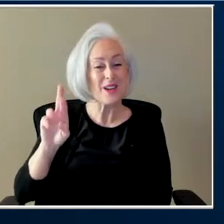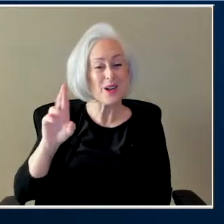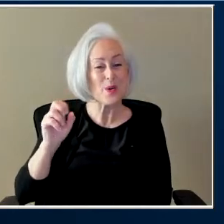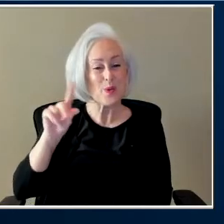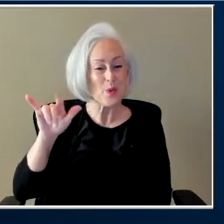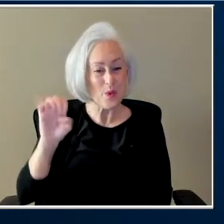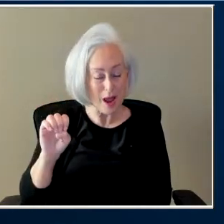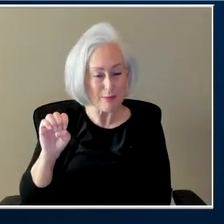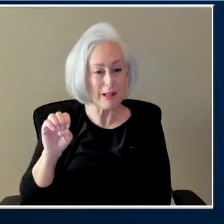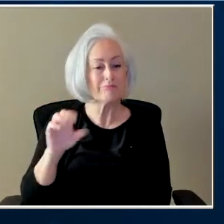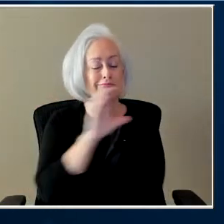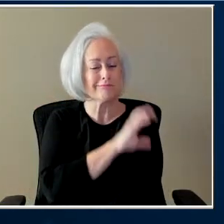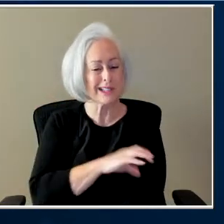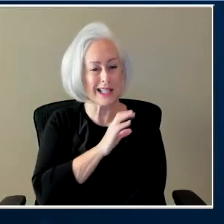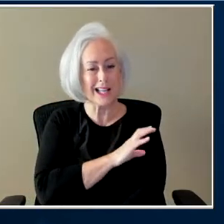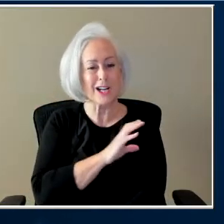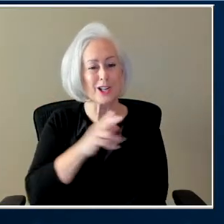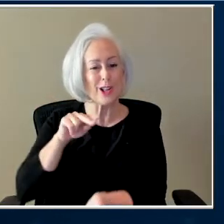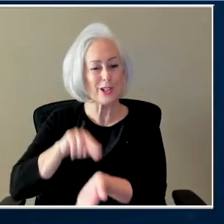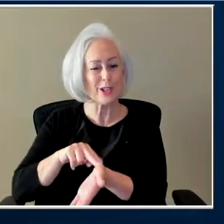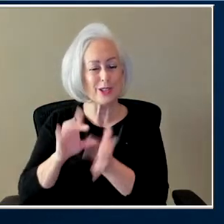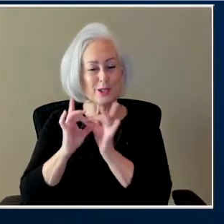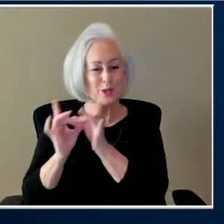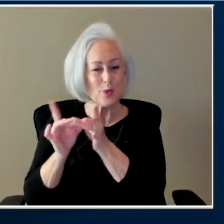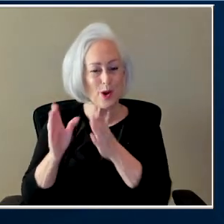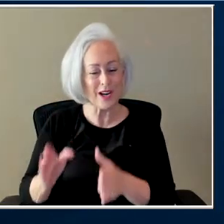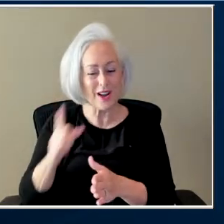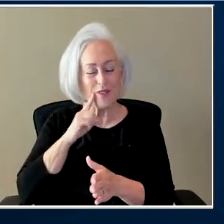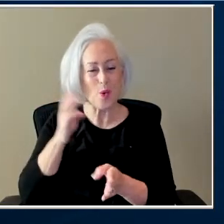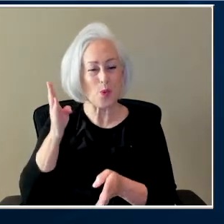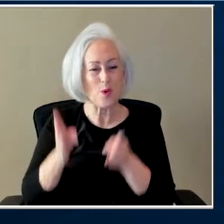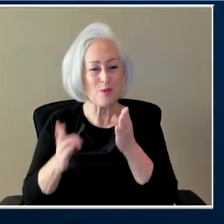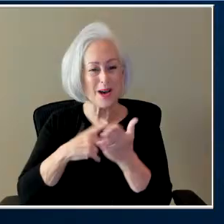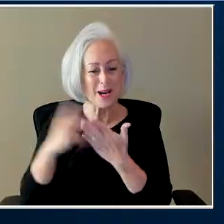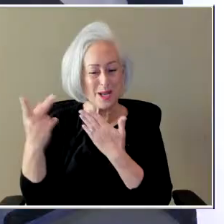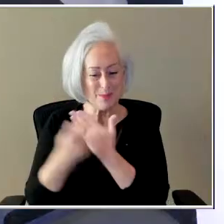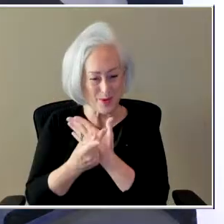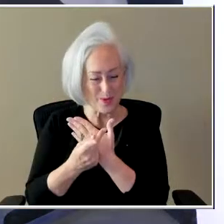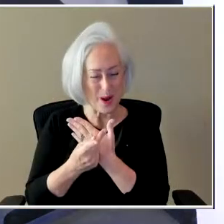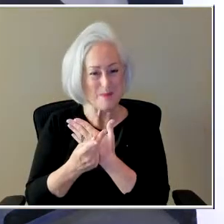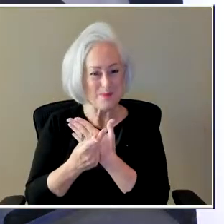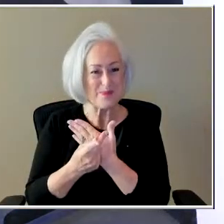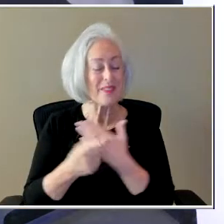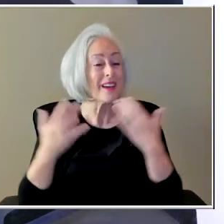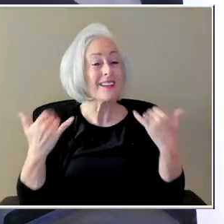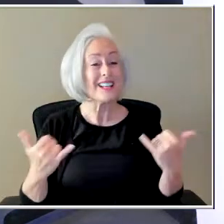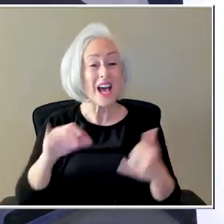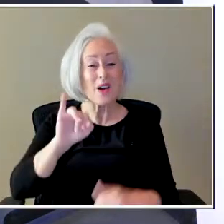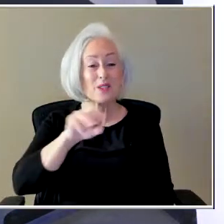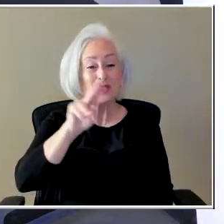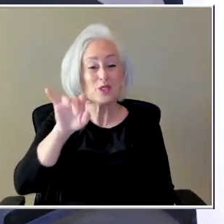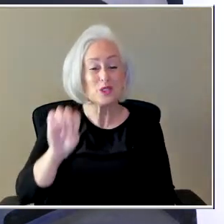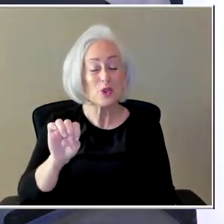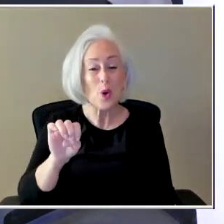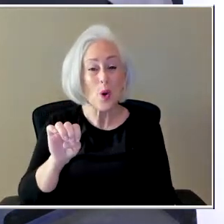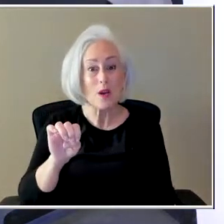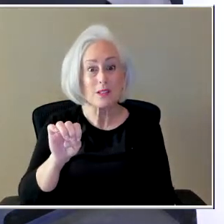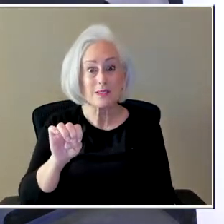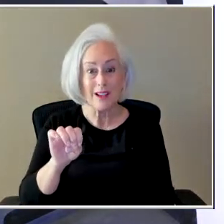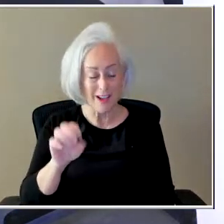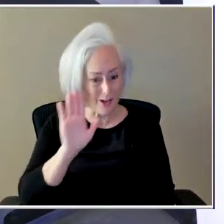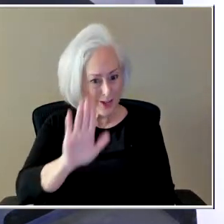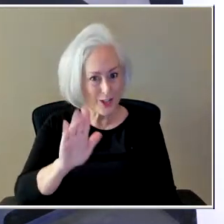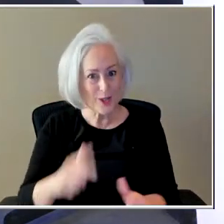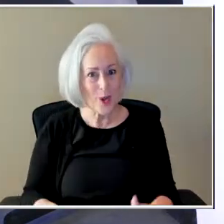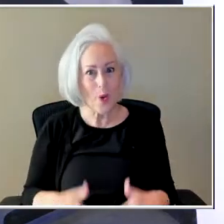the robotic surgery program. So we'll speak with her here in just a few moments. But Joyce, let's begin with you. This is what we're talking about, your life and how